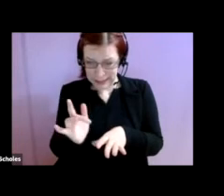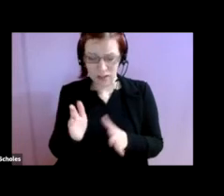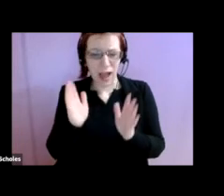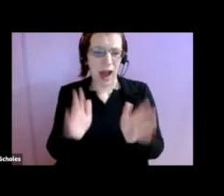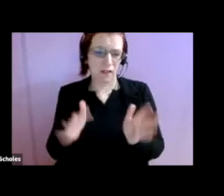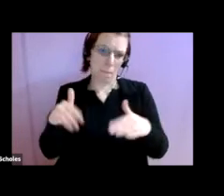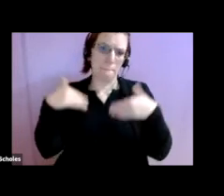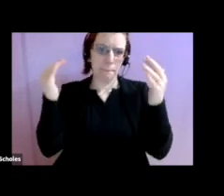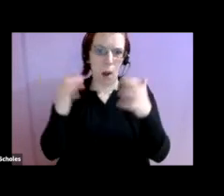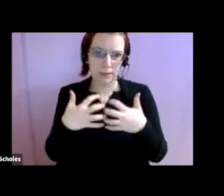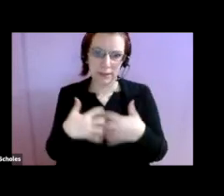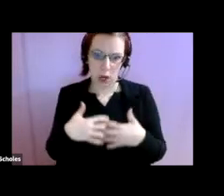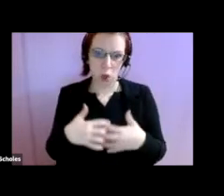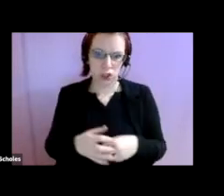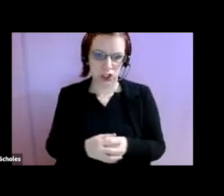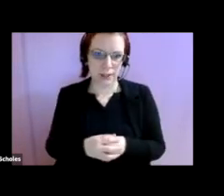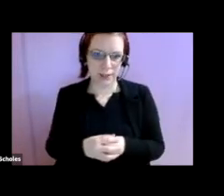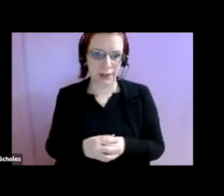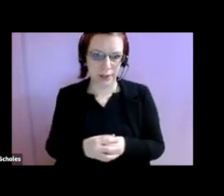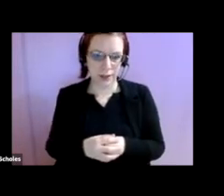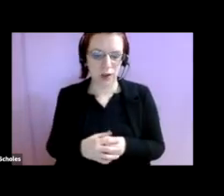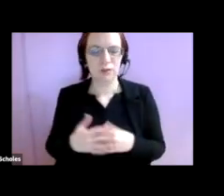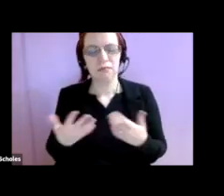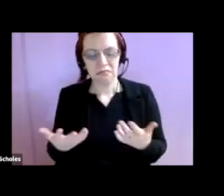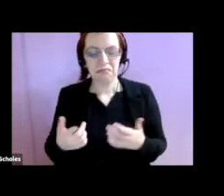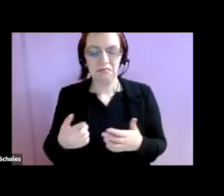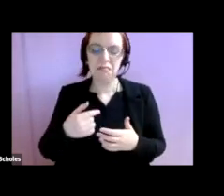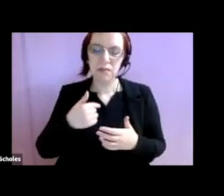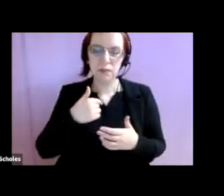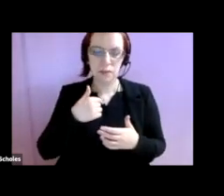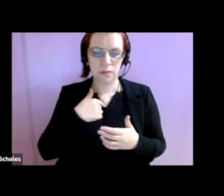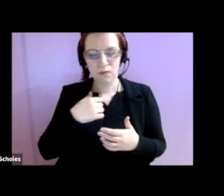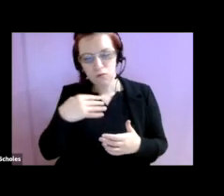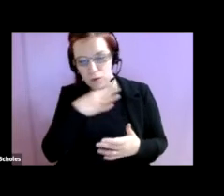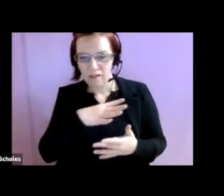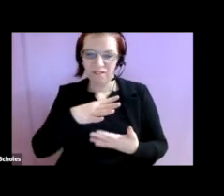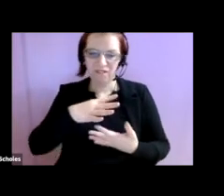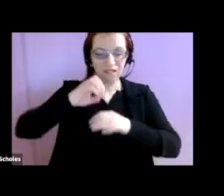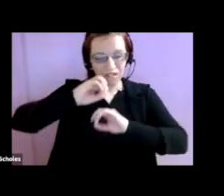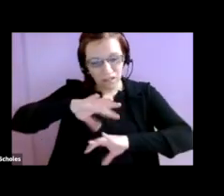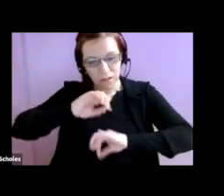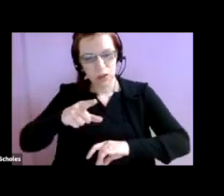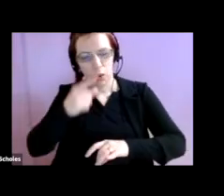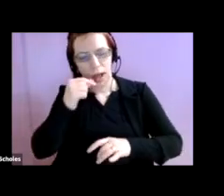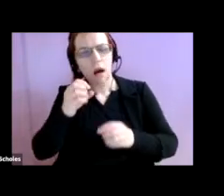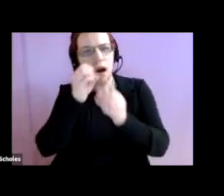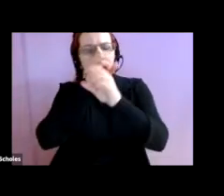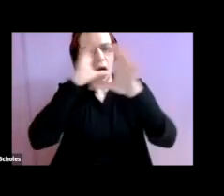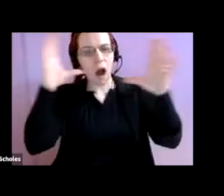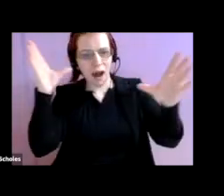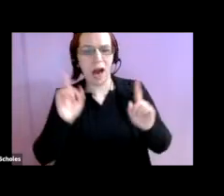technology. So I'll give you just an overview of some of that to give you a feel for the sorts of technology that's